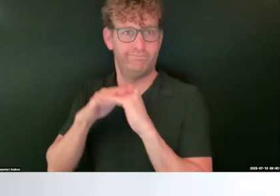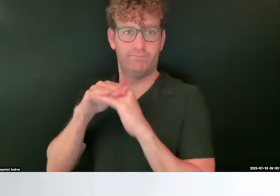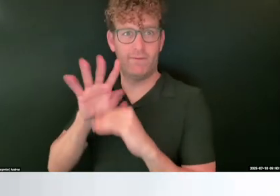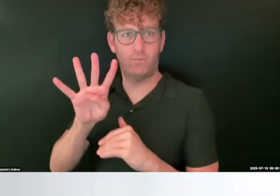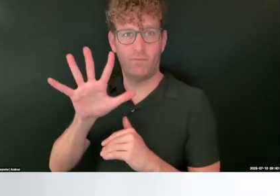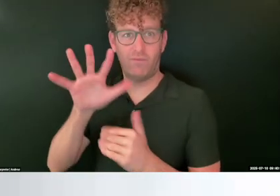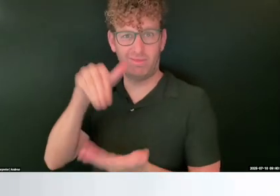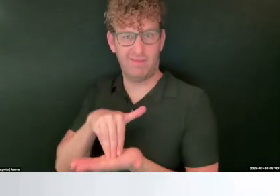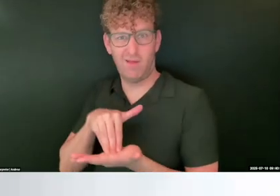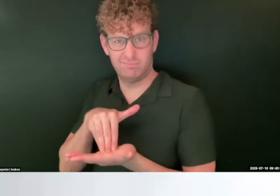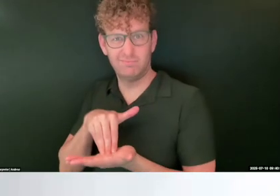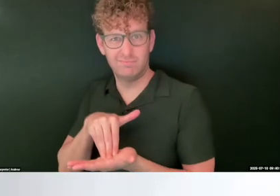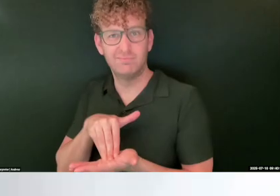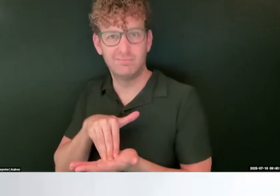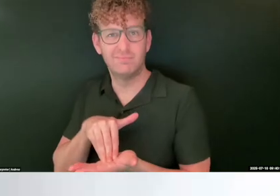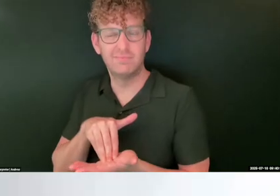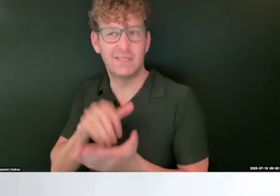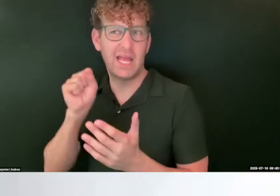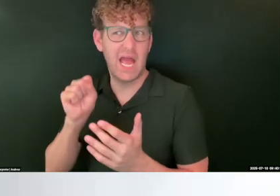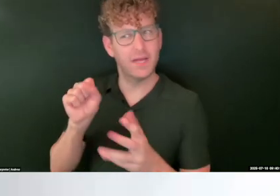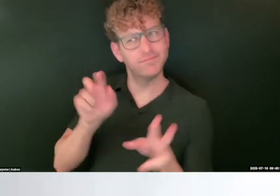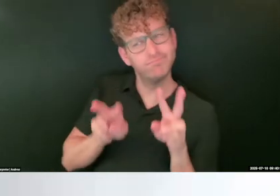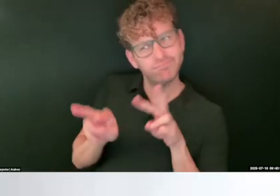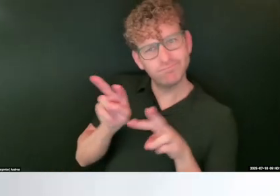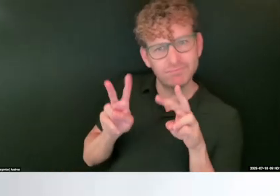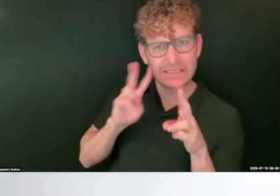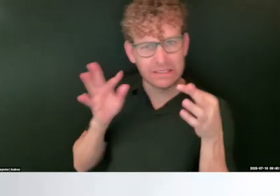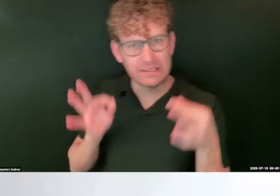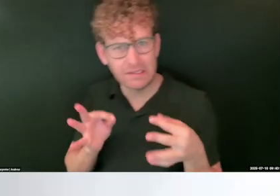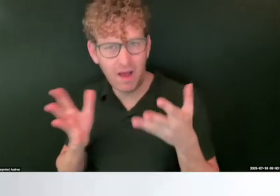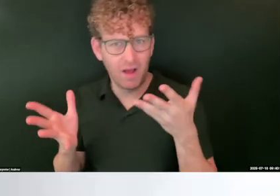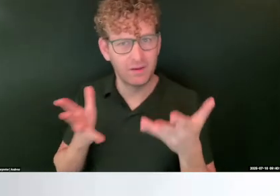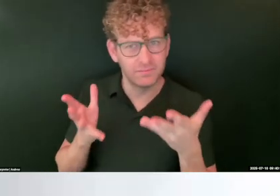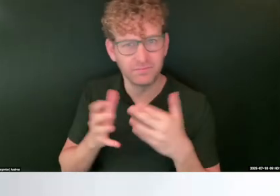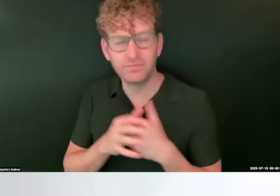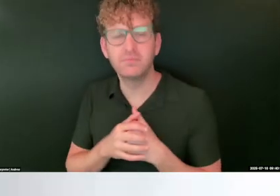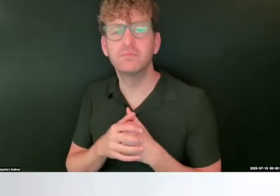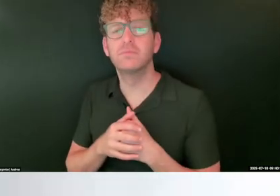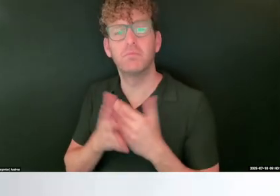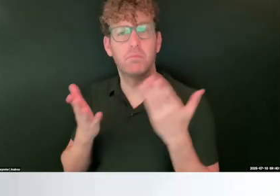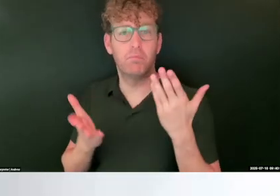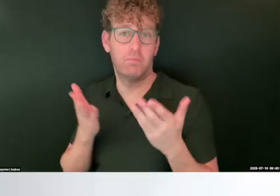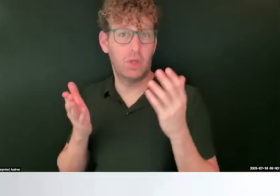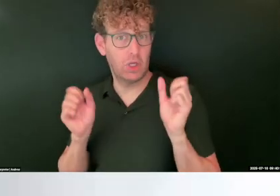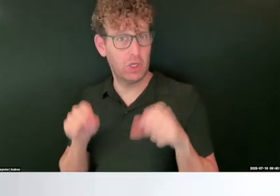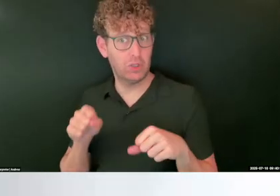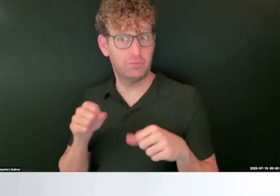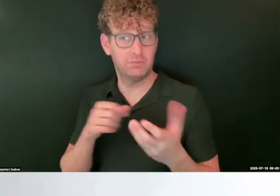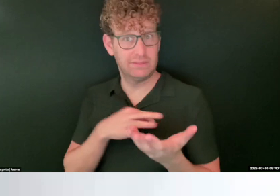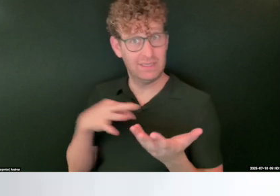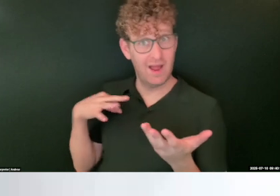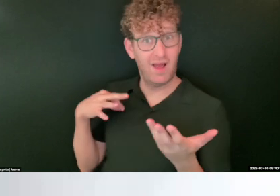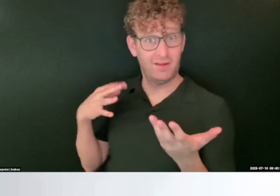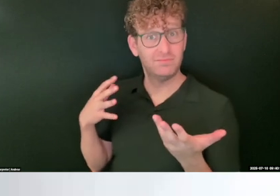As for implementation proposals, as previously stated, CARB staff sees that all could benefit from an aligned approved